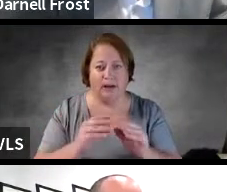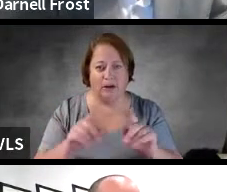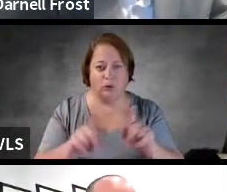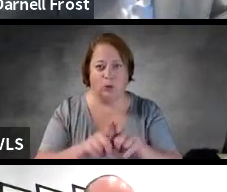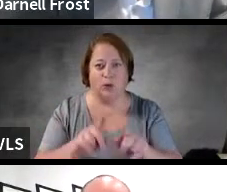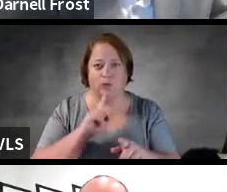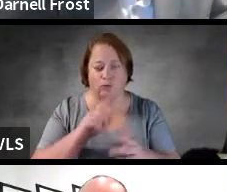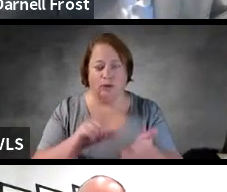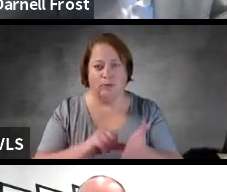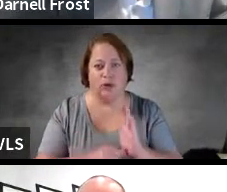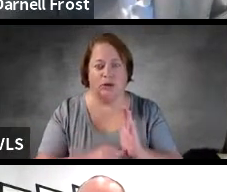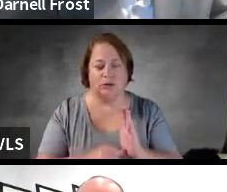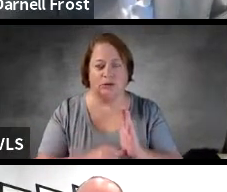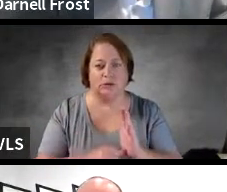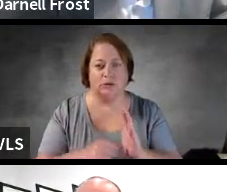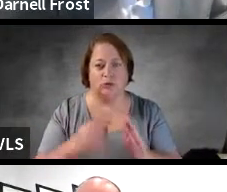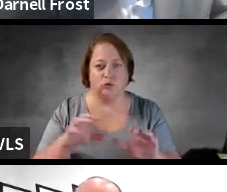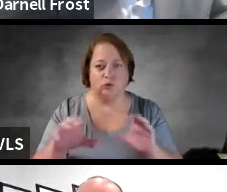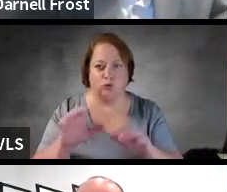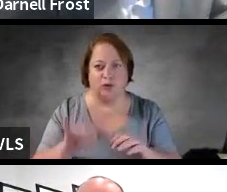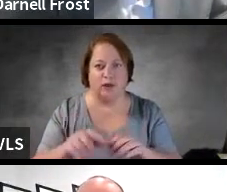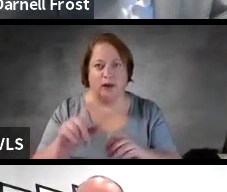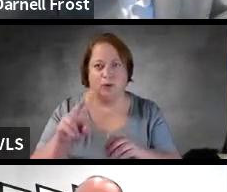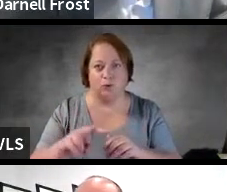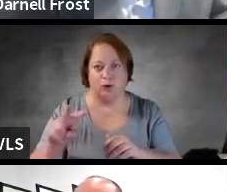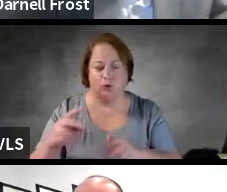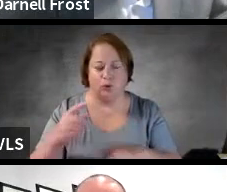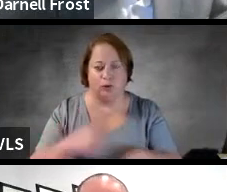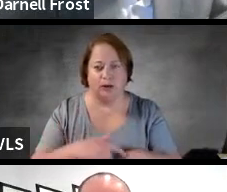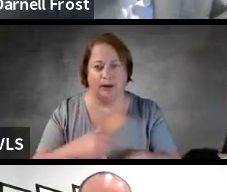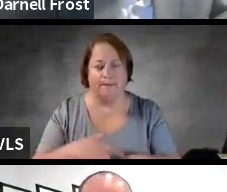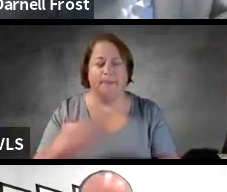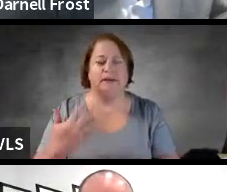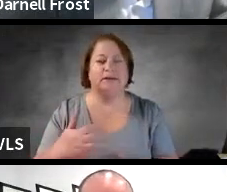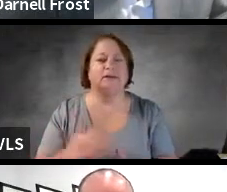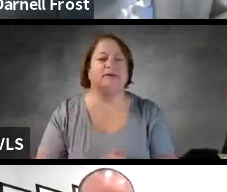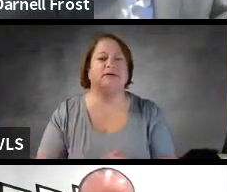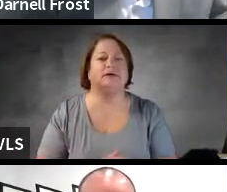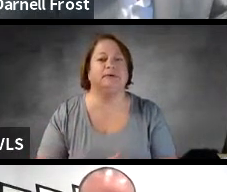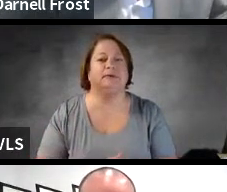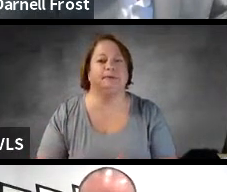very impressed. So for you to do that 22 times